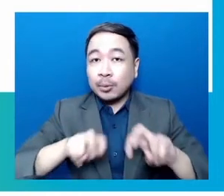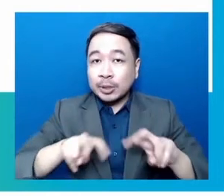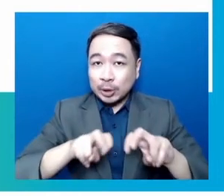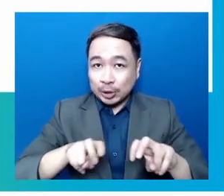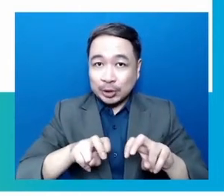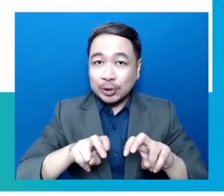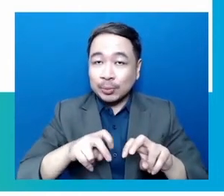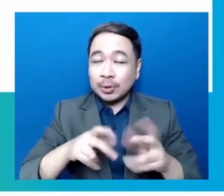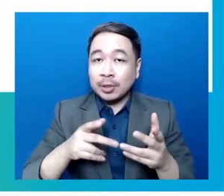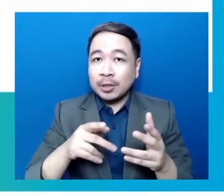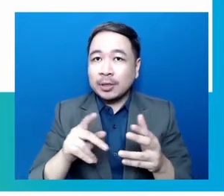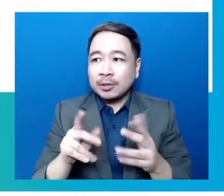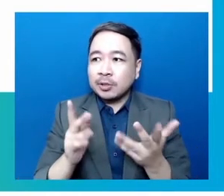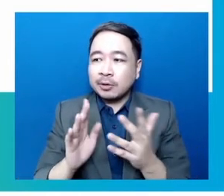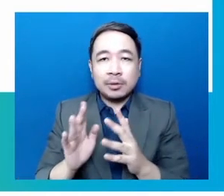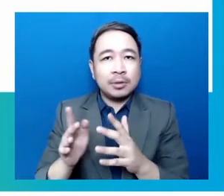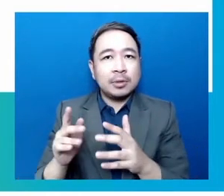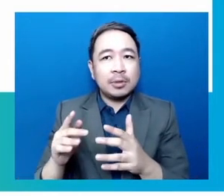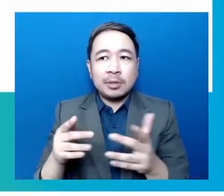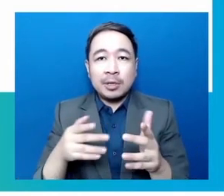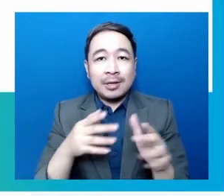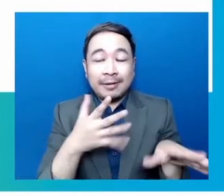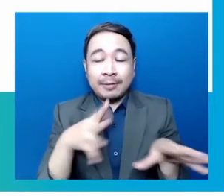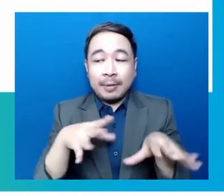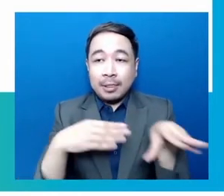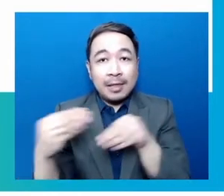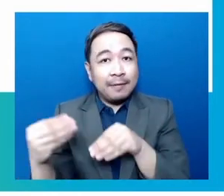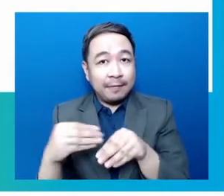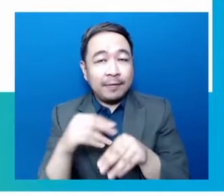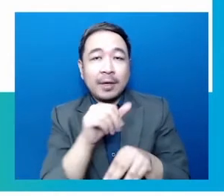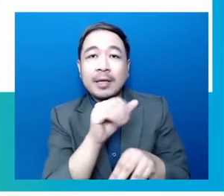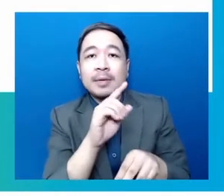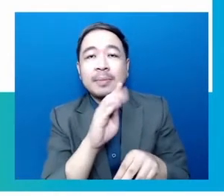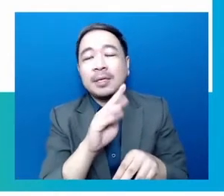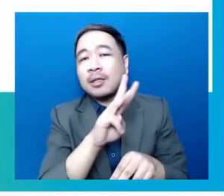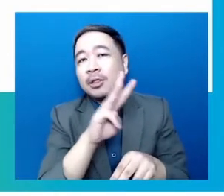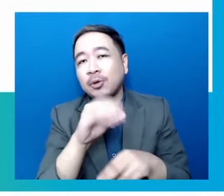Leaving Behind ADB's Dirty Energy Legacy. Next slide, please.